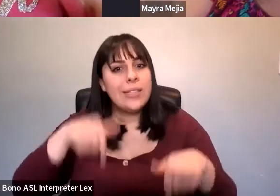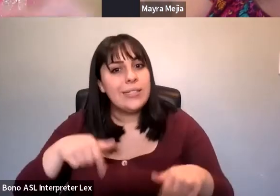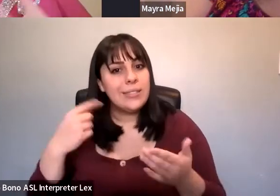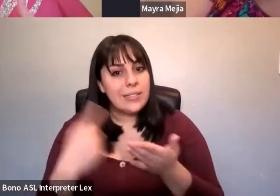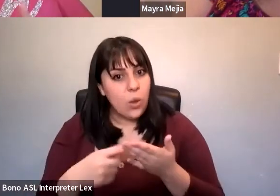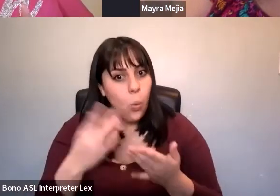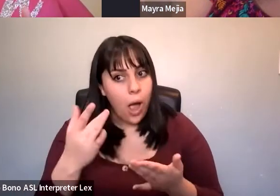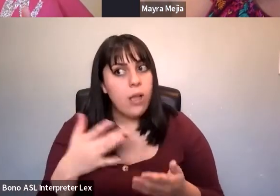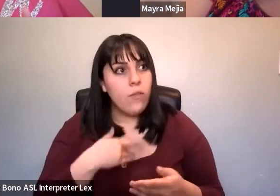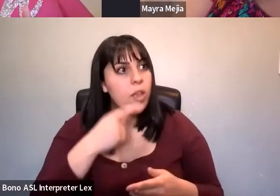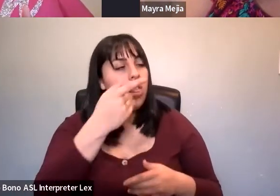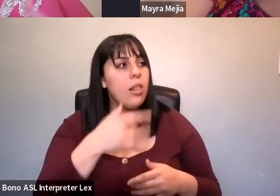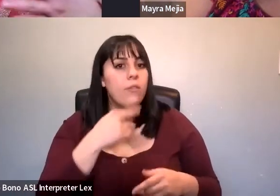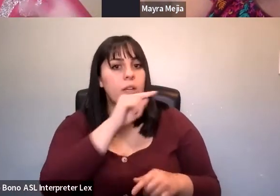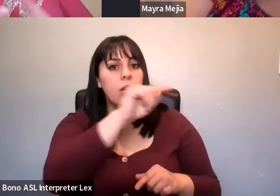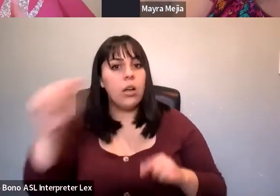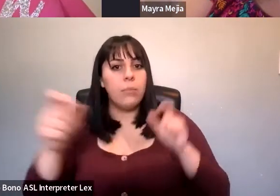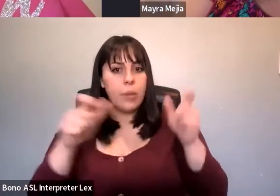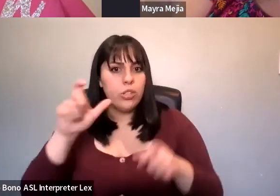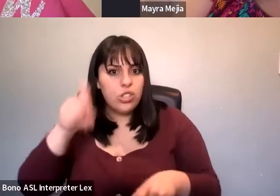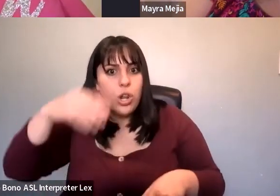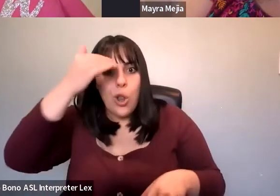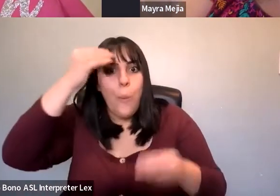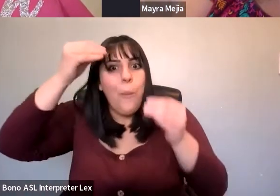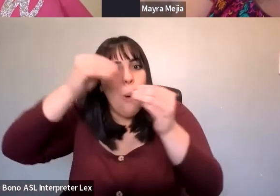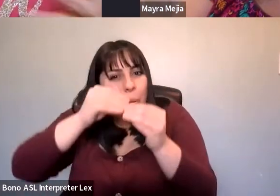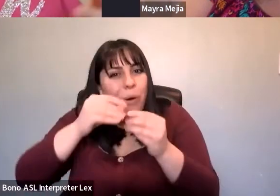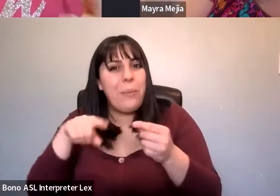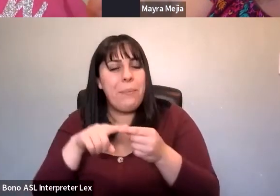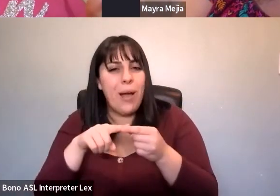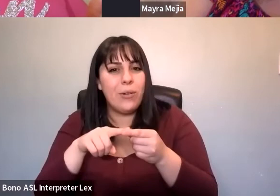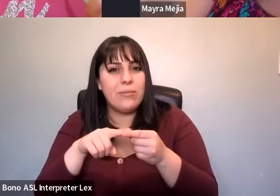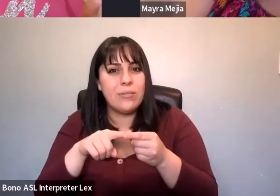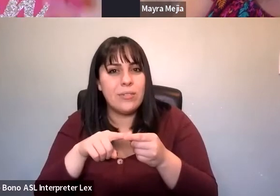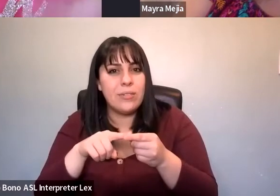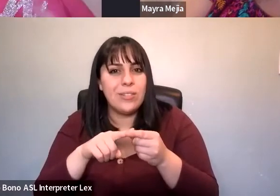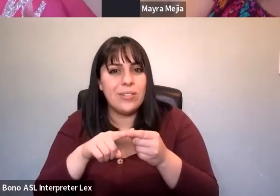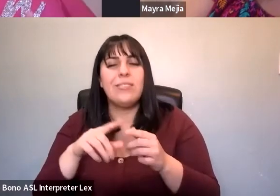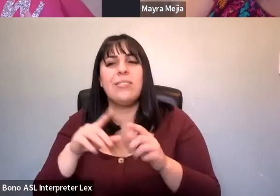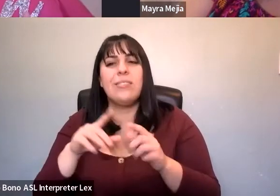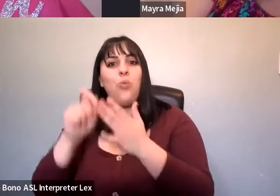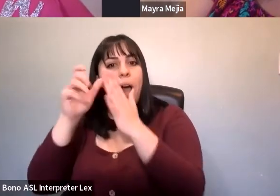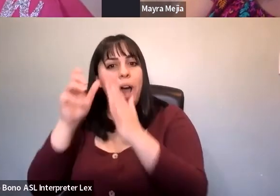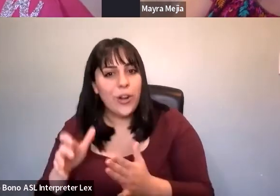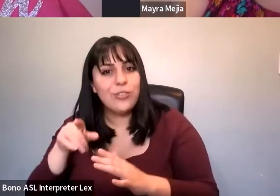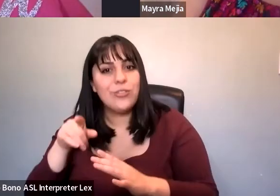people need to know more about the experiences of, fat journalists, particularly those of